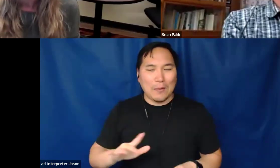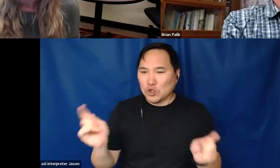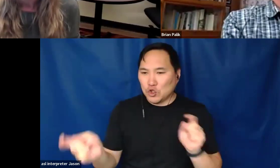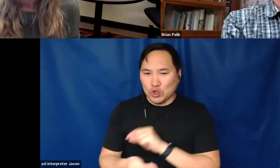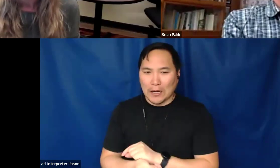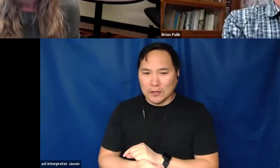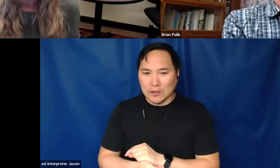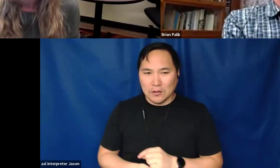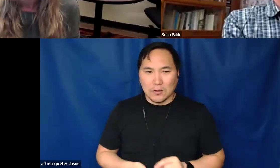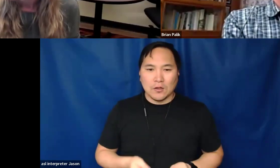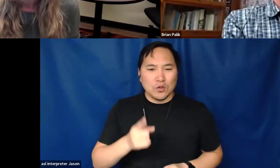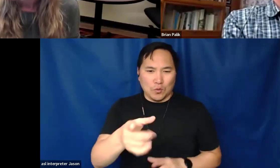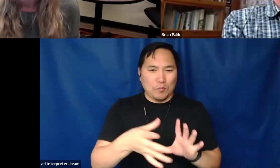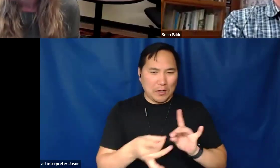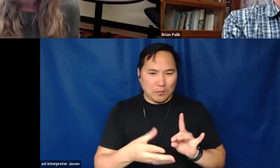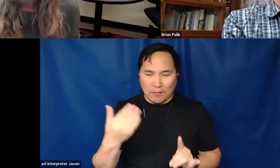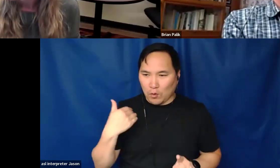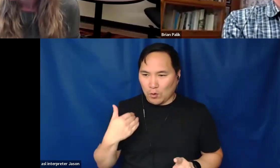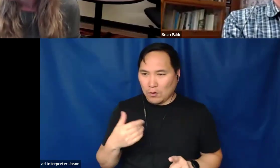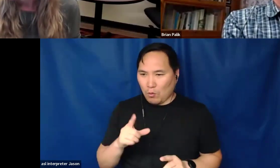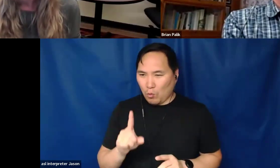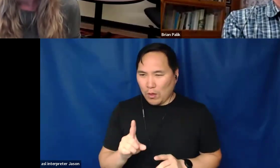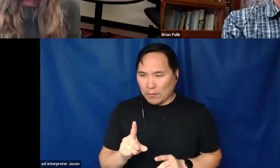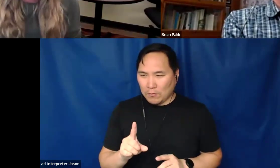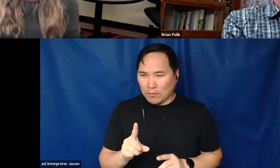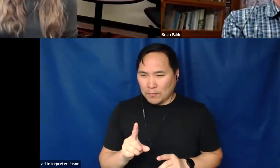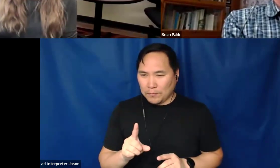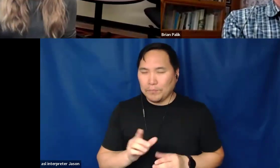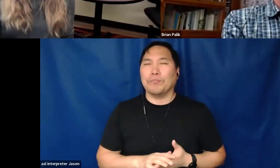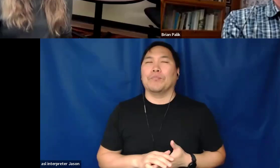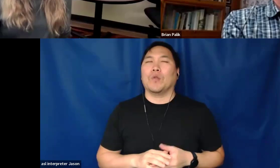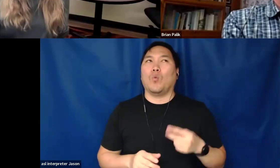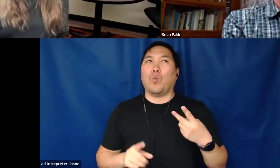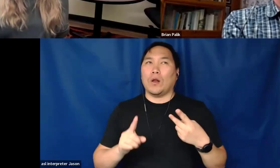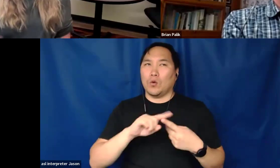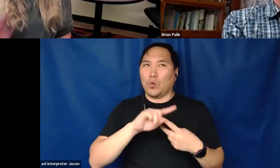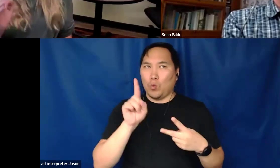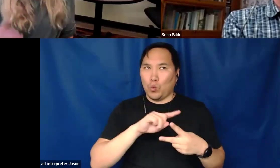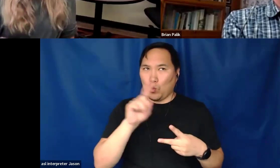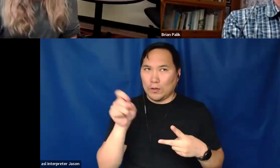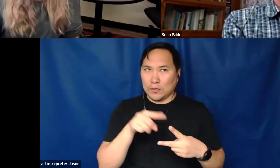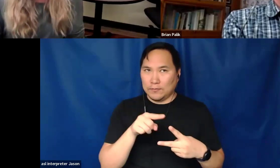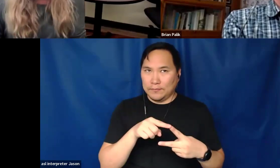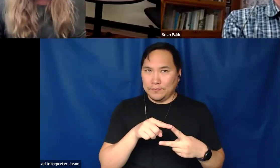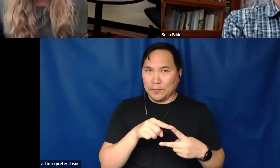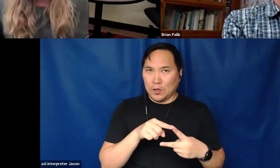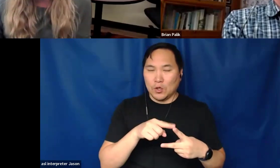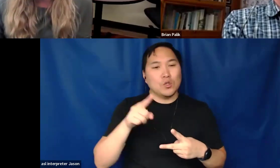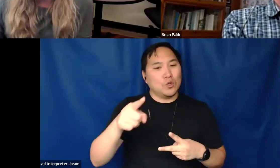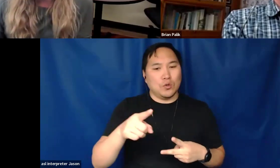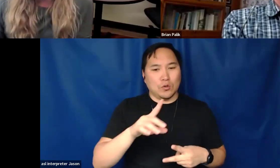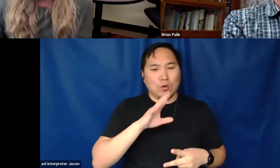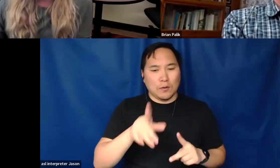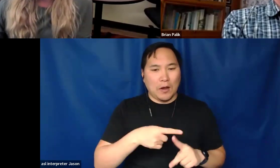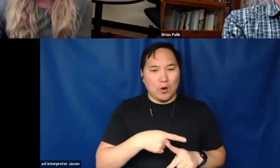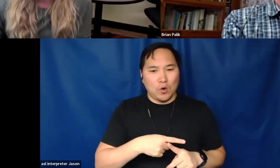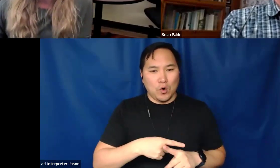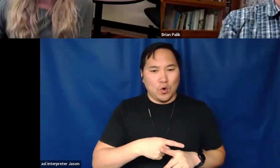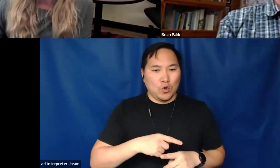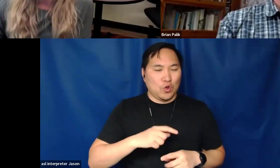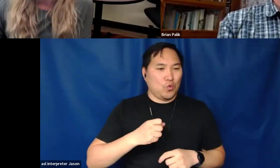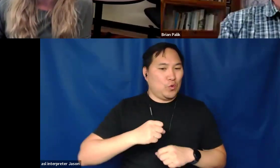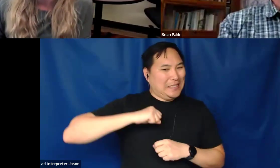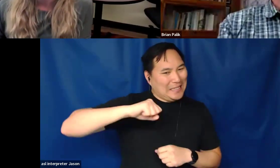Let's see here. And of course, I lost my place. One is, you presented the resistance resilience